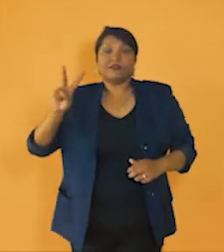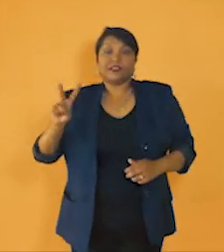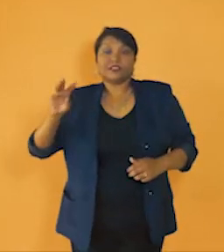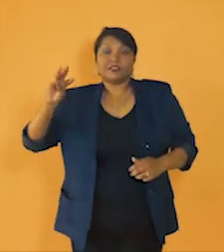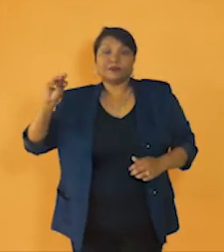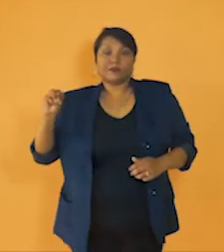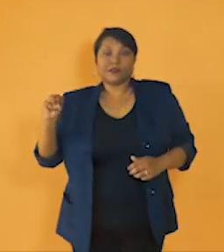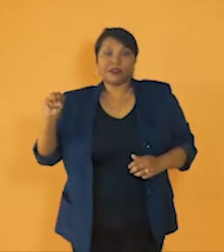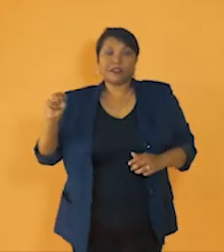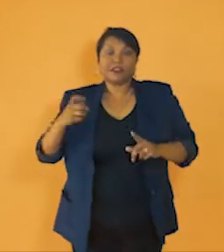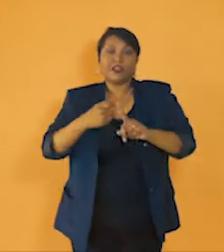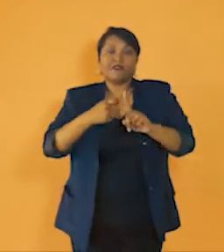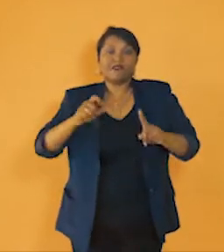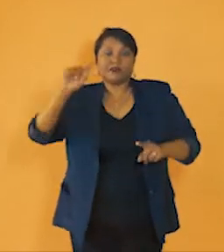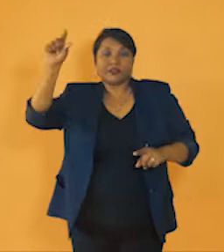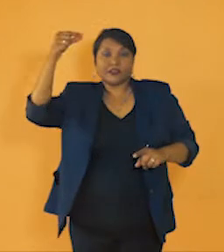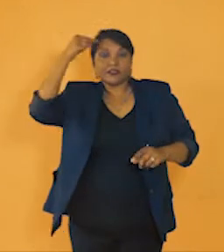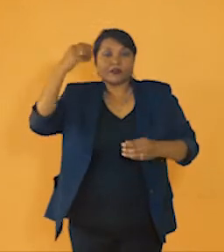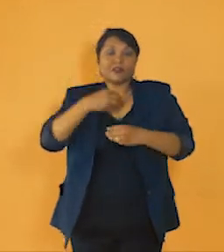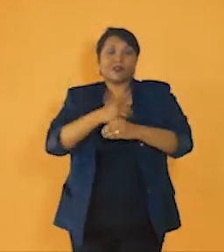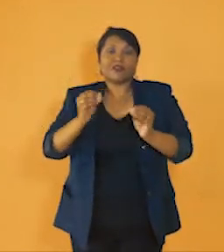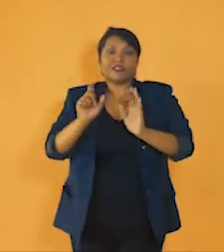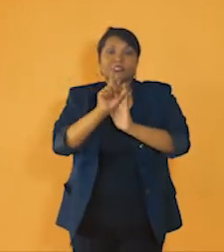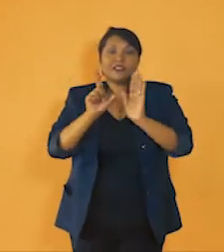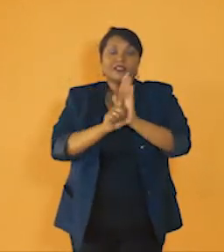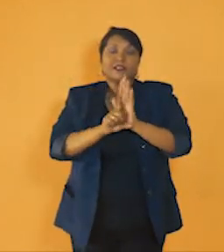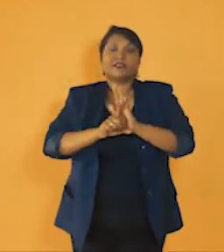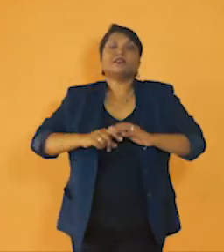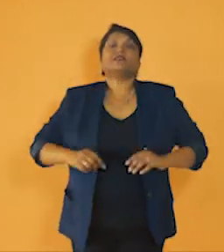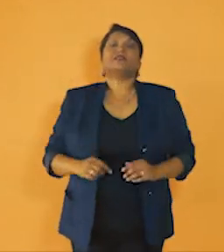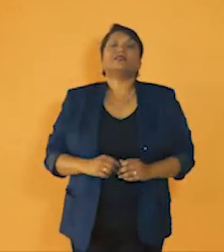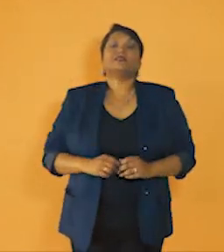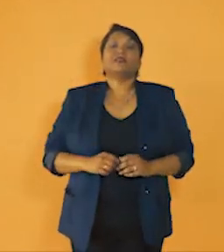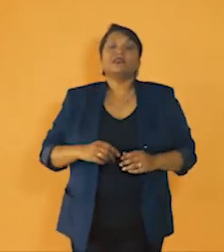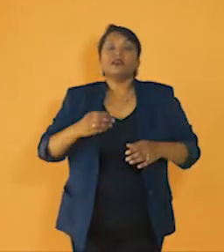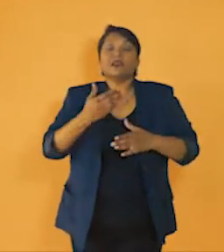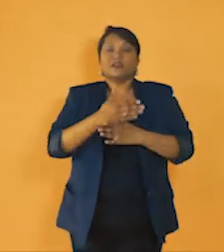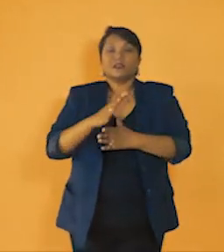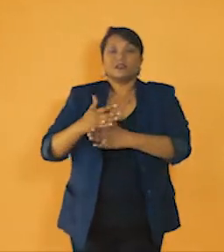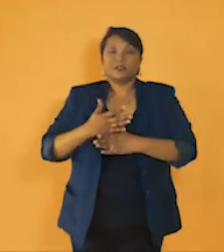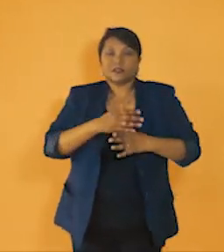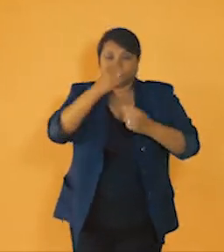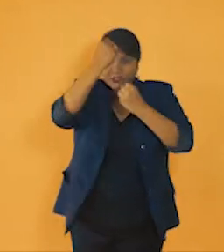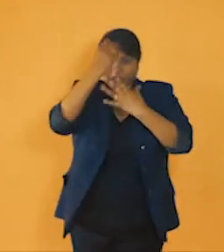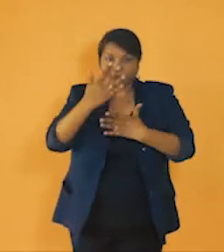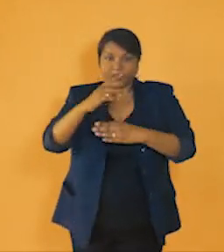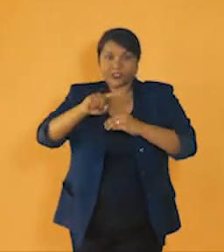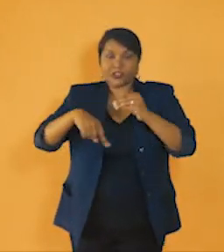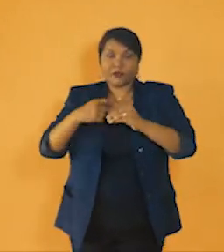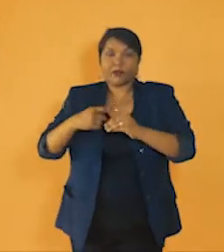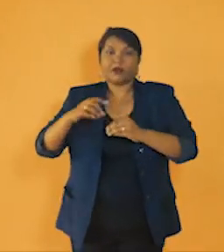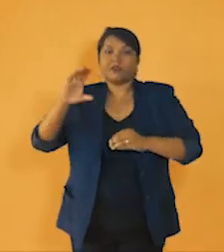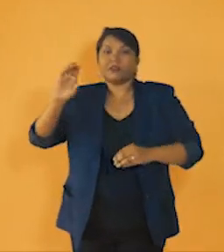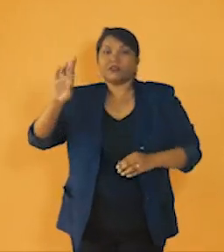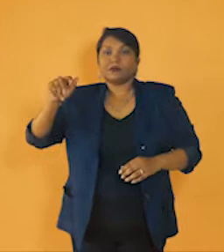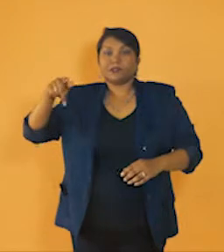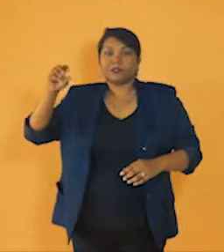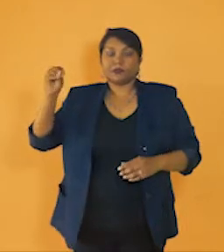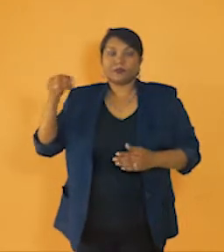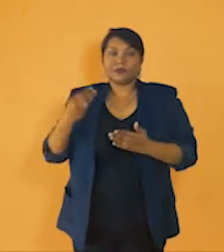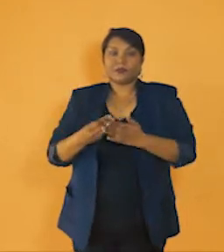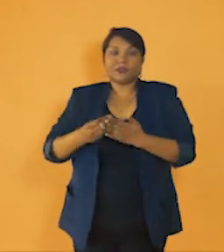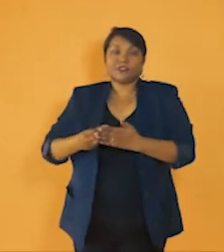in the Ministry of the Attorney General and Legal Affairs, provided the audience with good basic information about